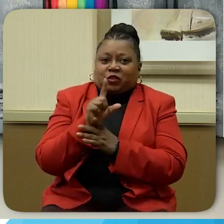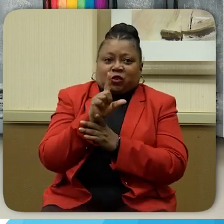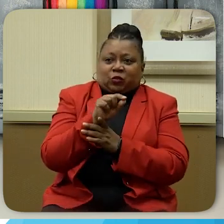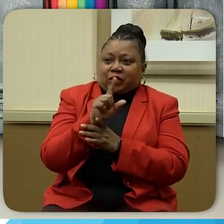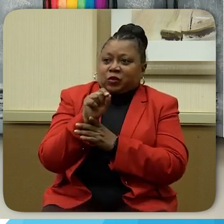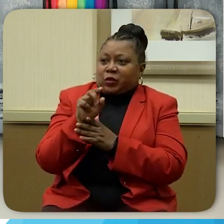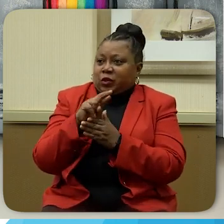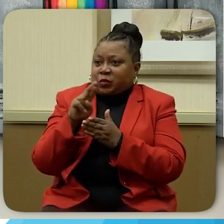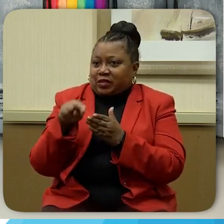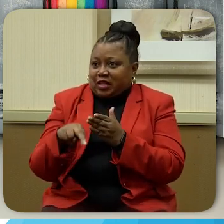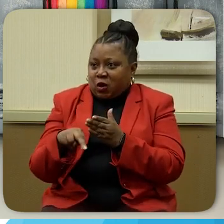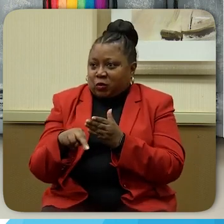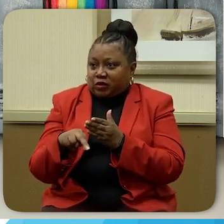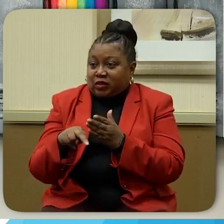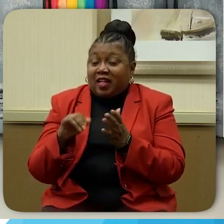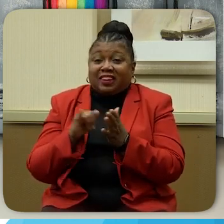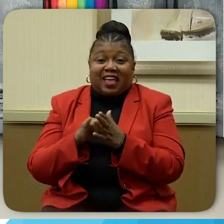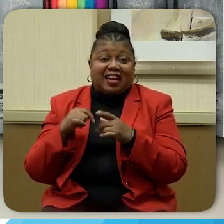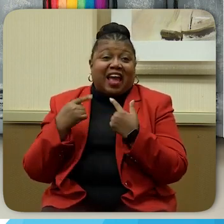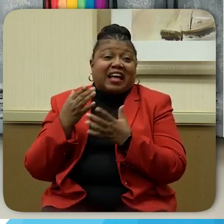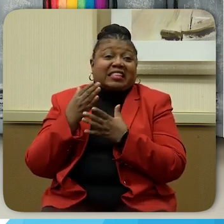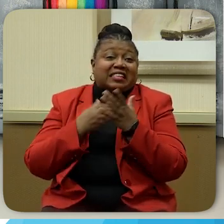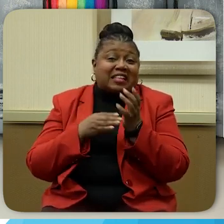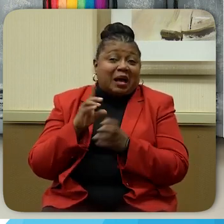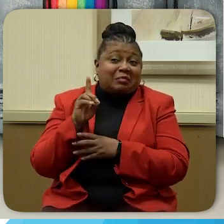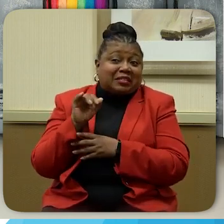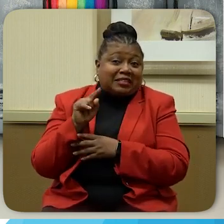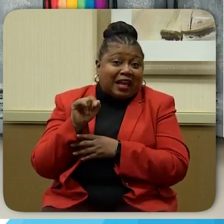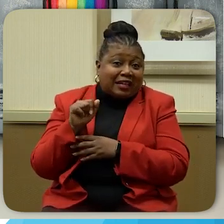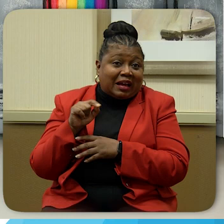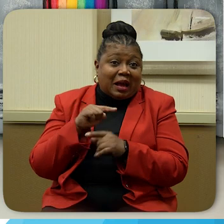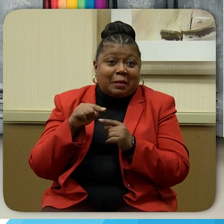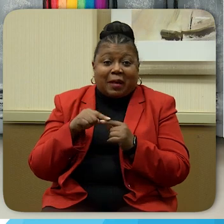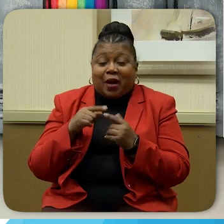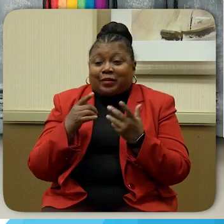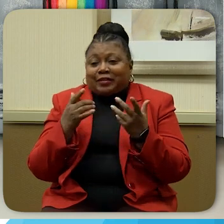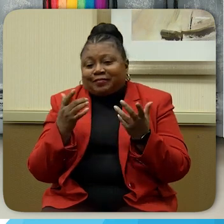2020 results. So that has some data about,